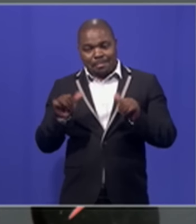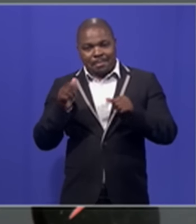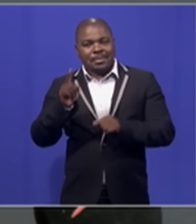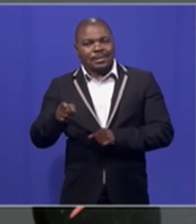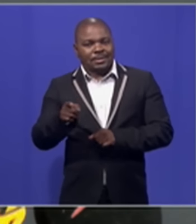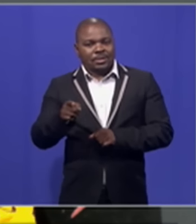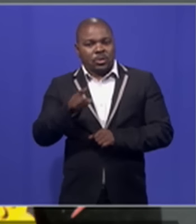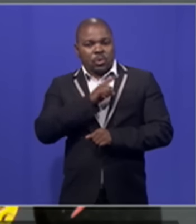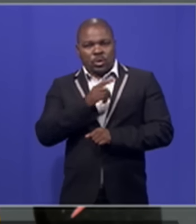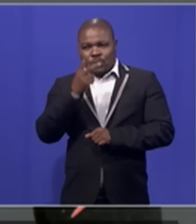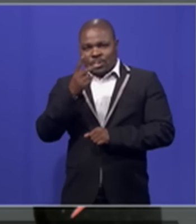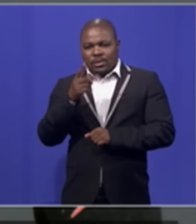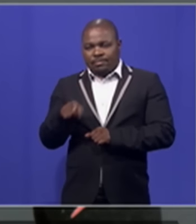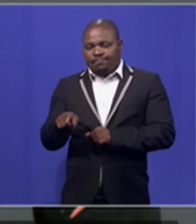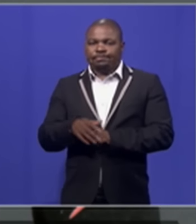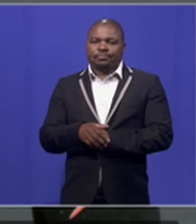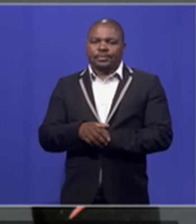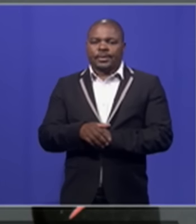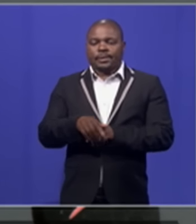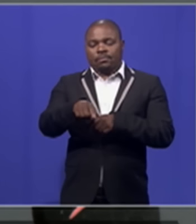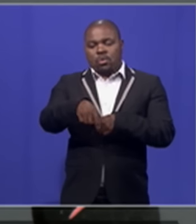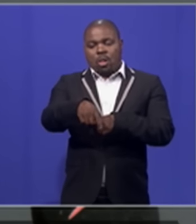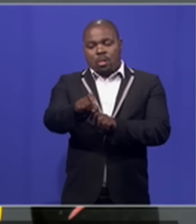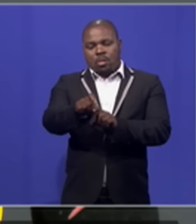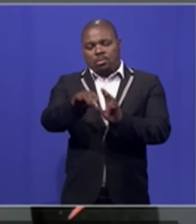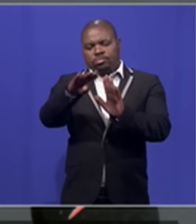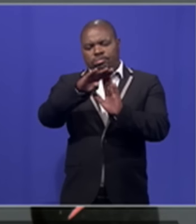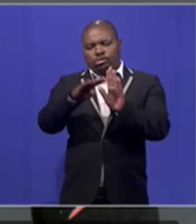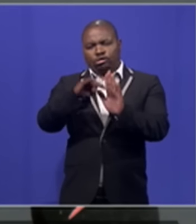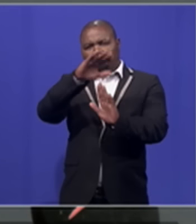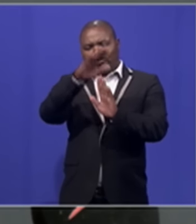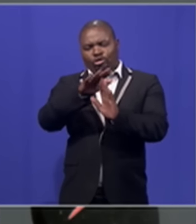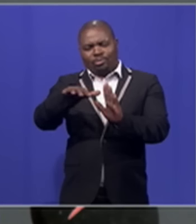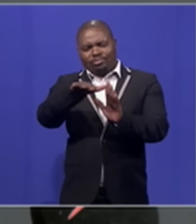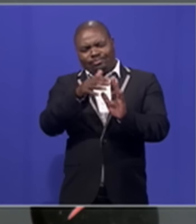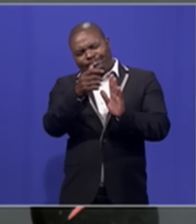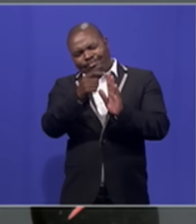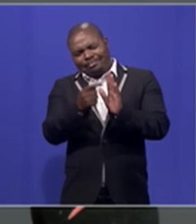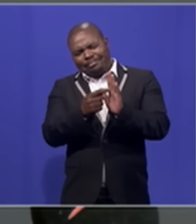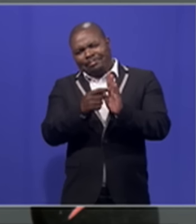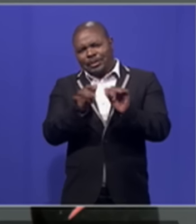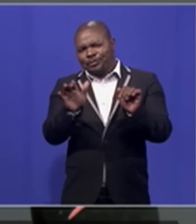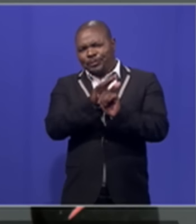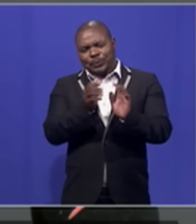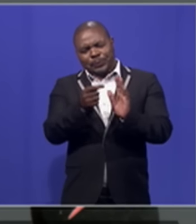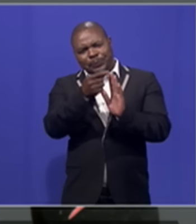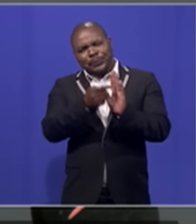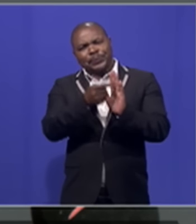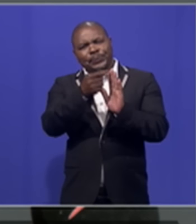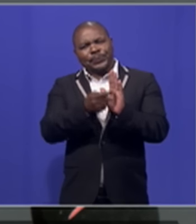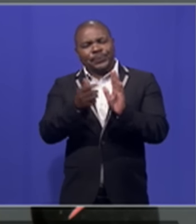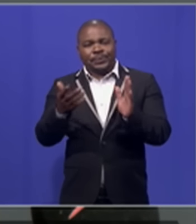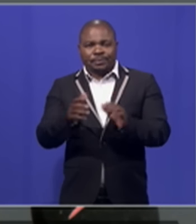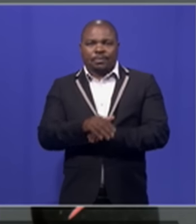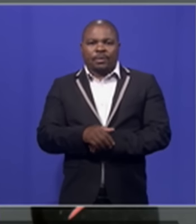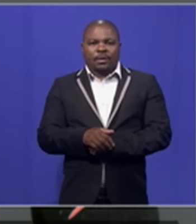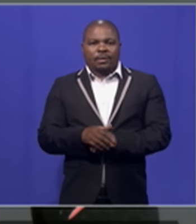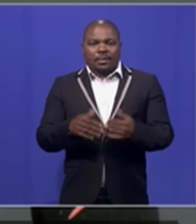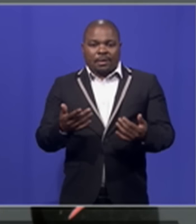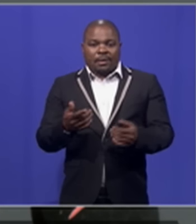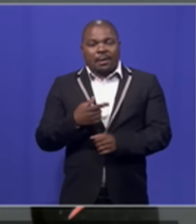As you can see, the top of Dolog is a bit crowded, and I'm pretty sure